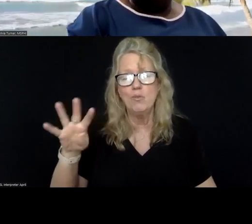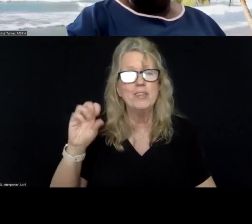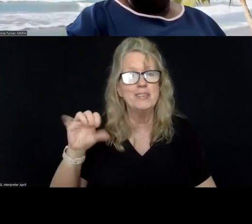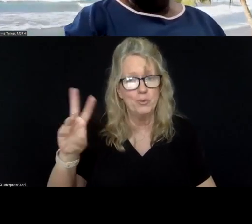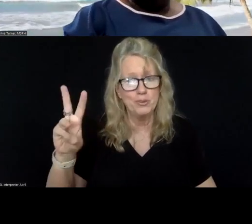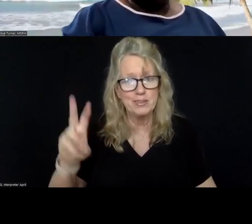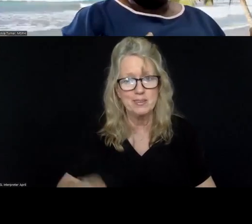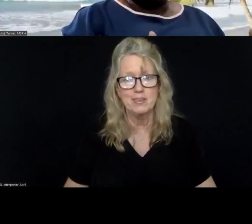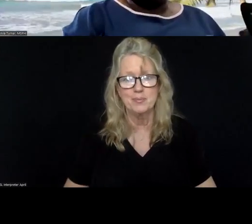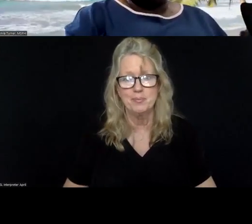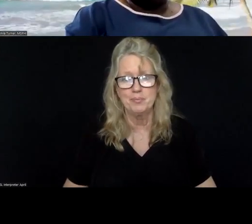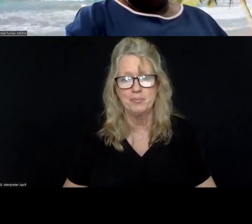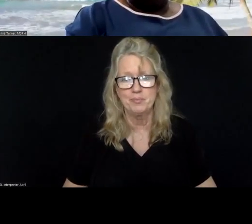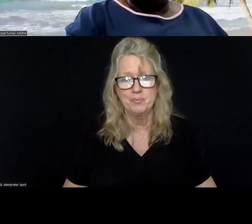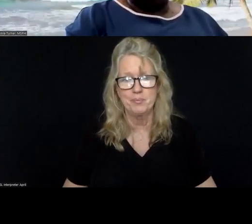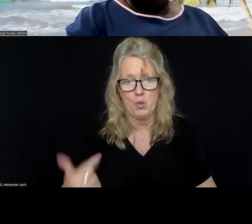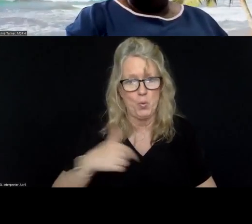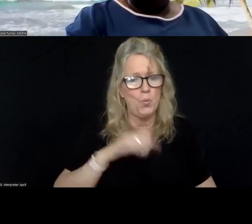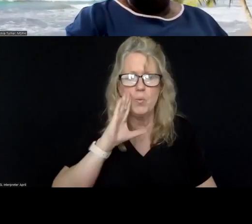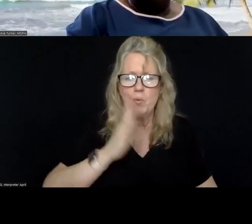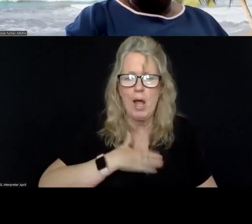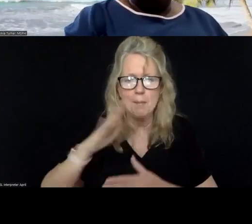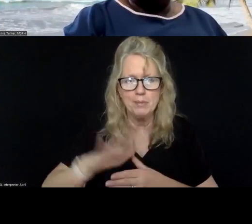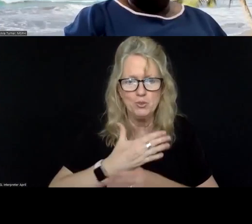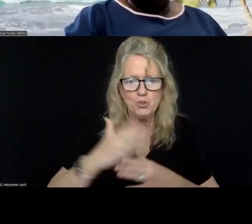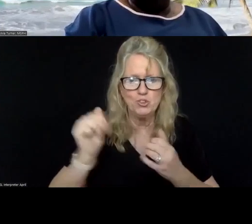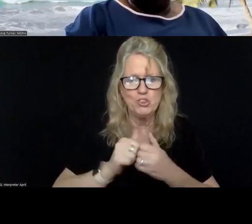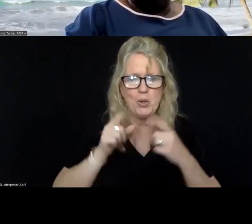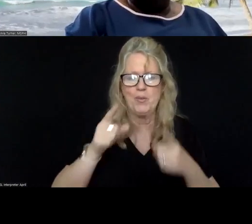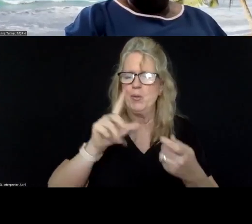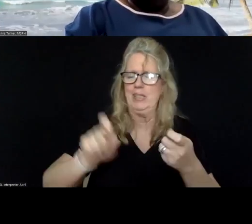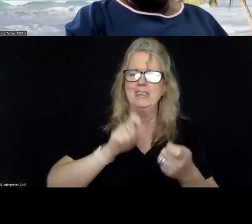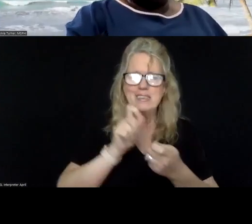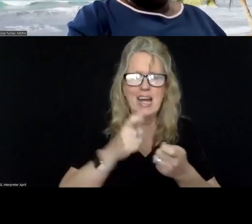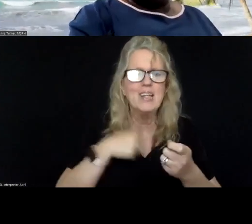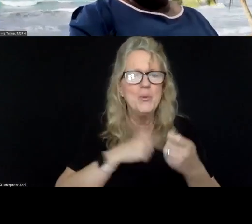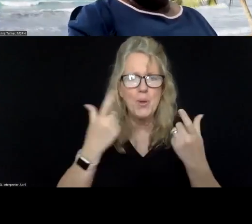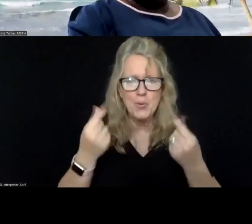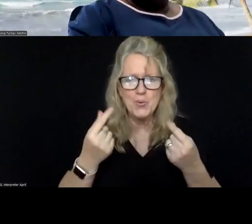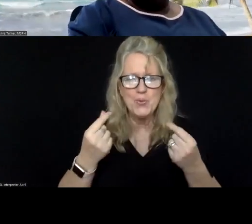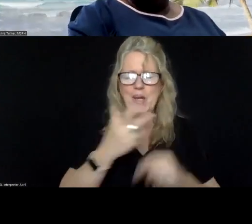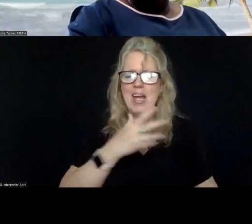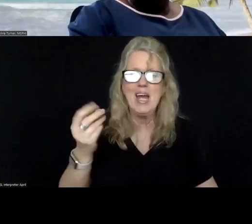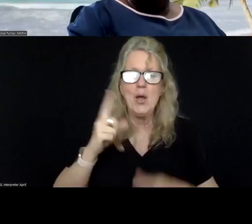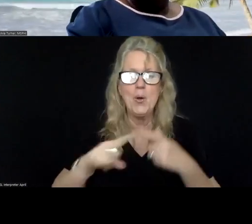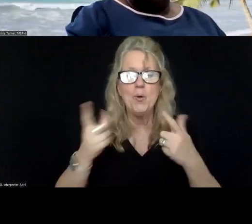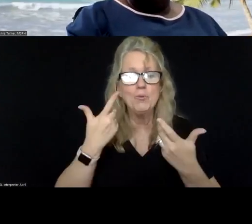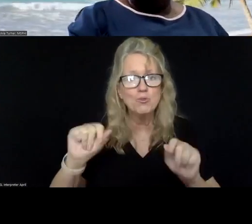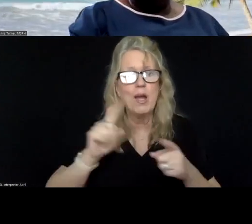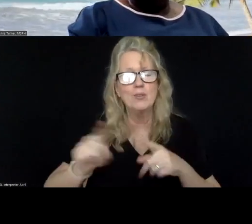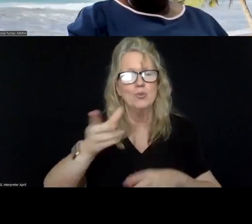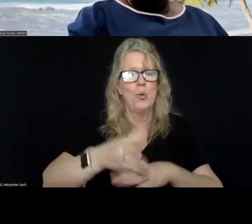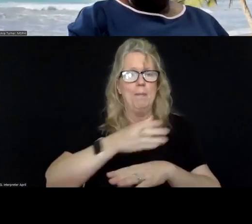601-398-4406. And we will be happy to share with you exactly what we're doing and what we're doing to improve